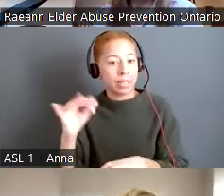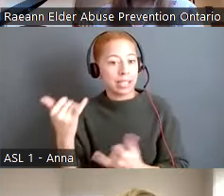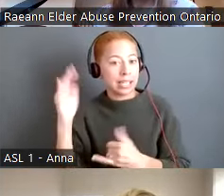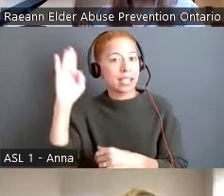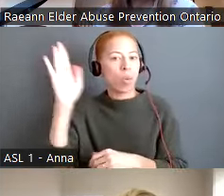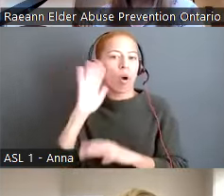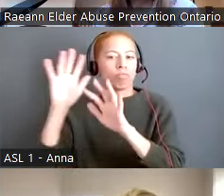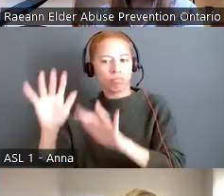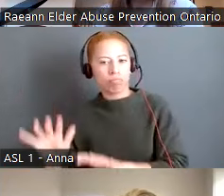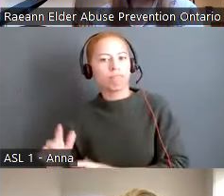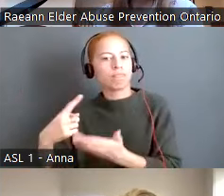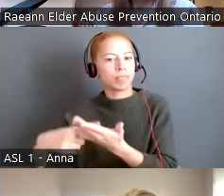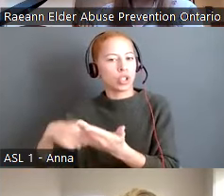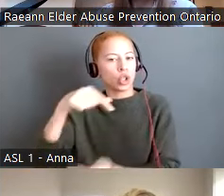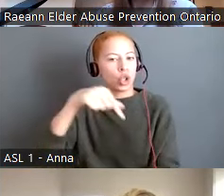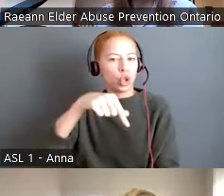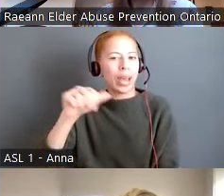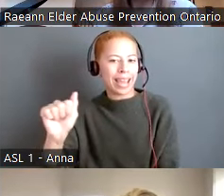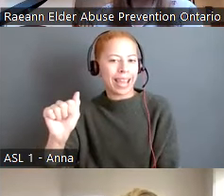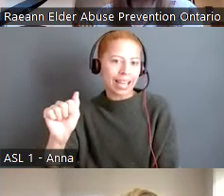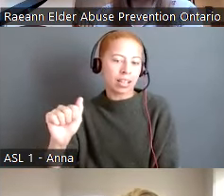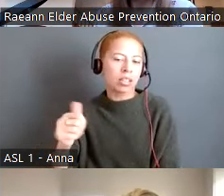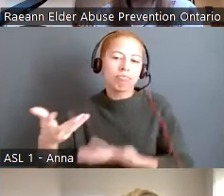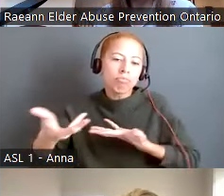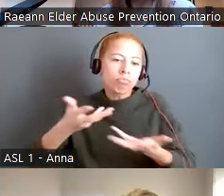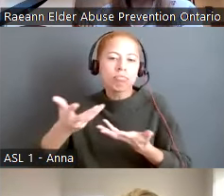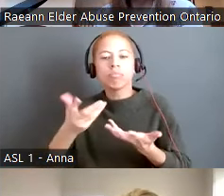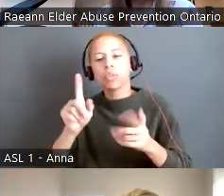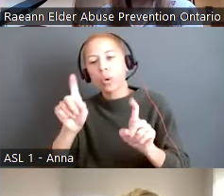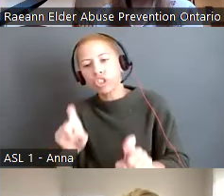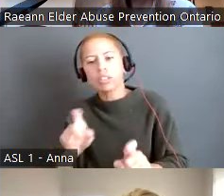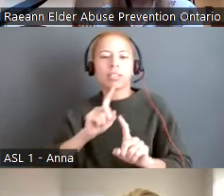we'll have a really nice engagement with both of our speakers on this important topic.